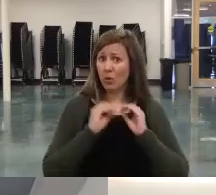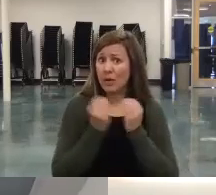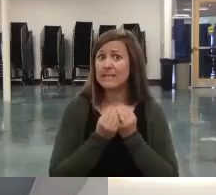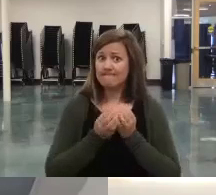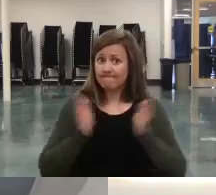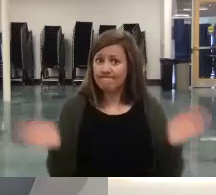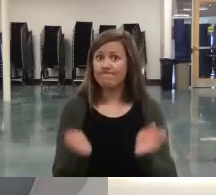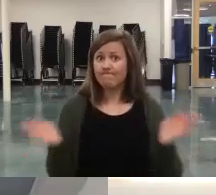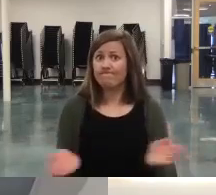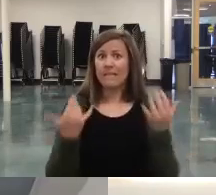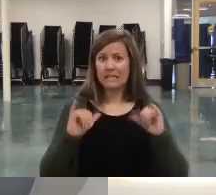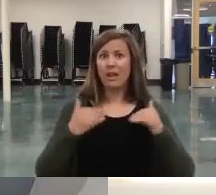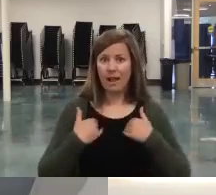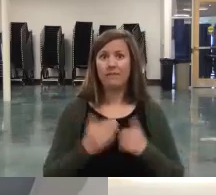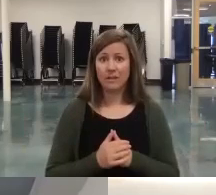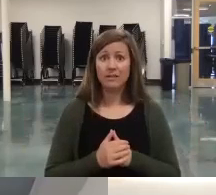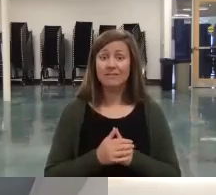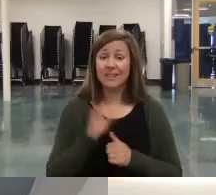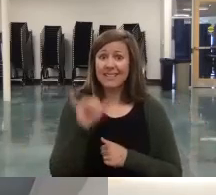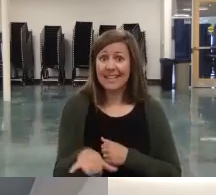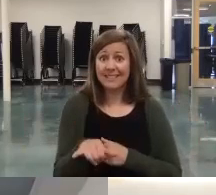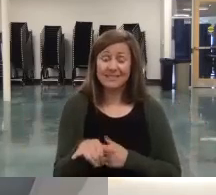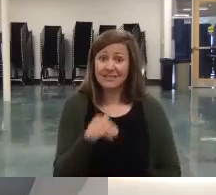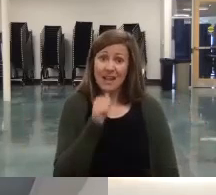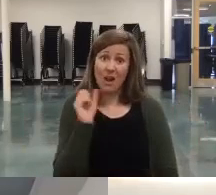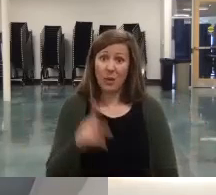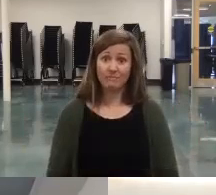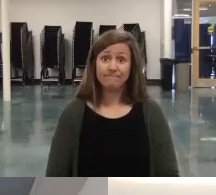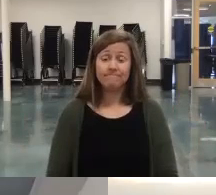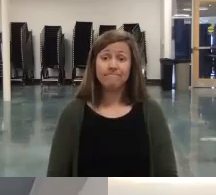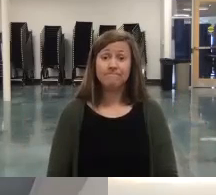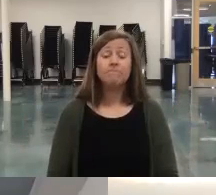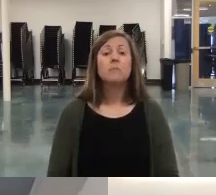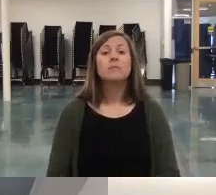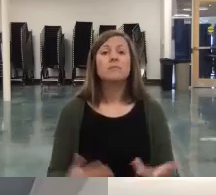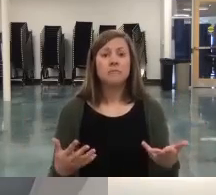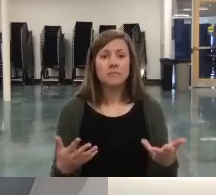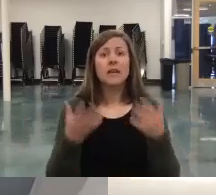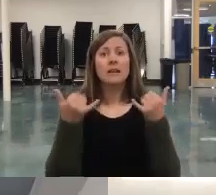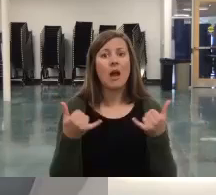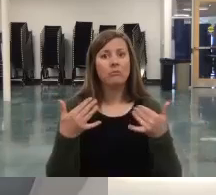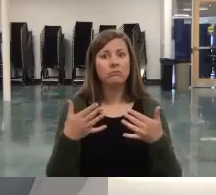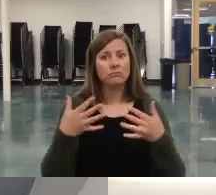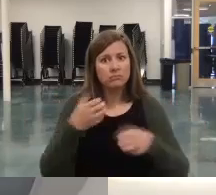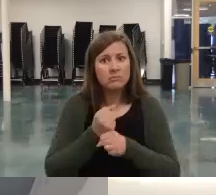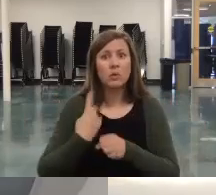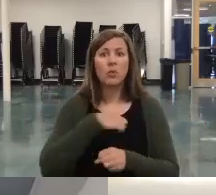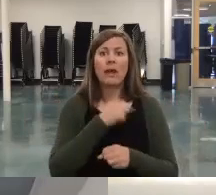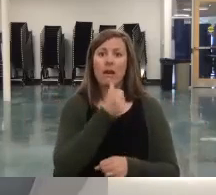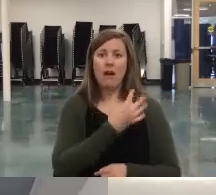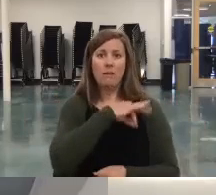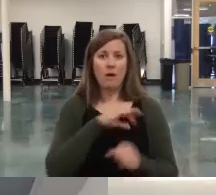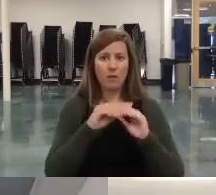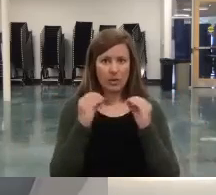and fight for, because that's not okay. And with that said, I'll wrap up here. We are a nonprofit